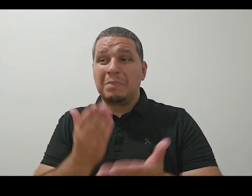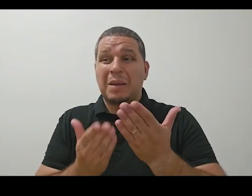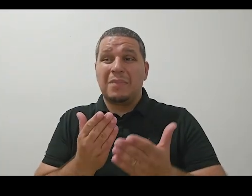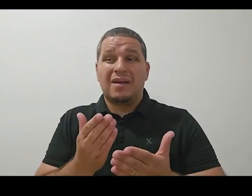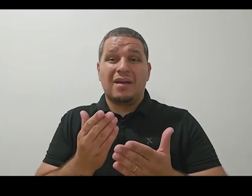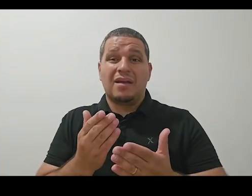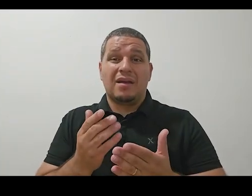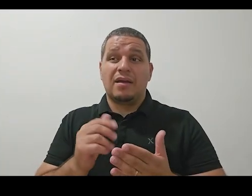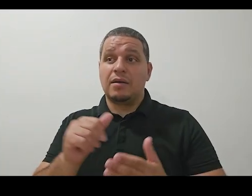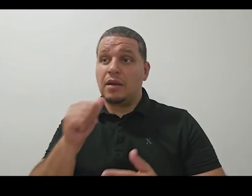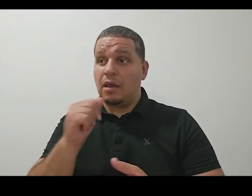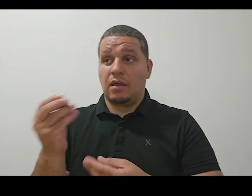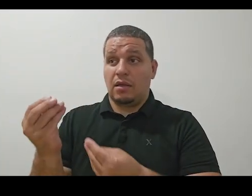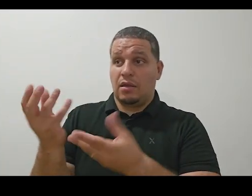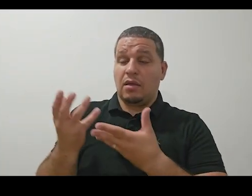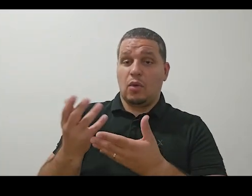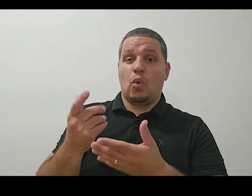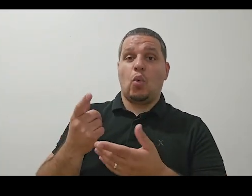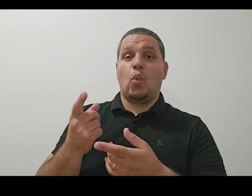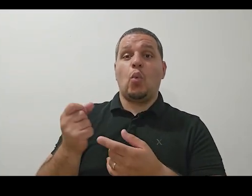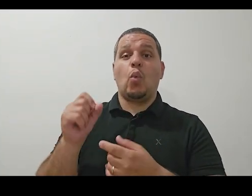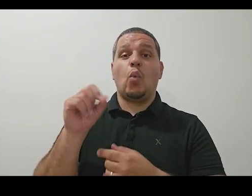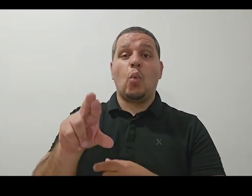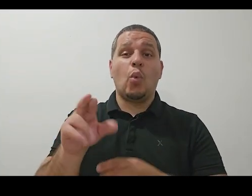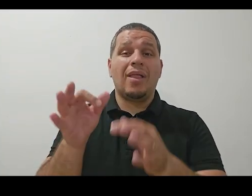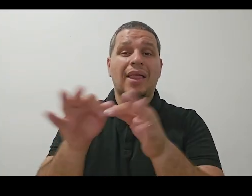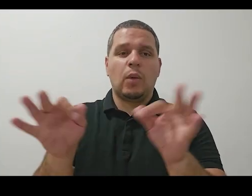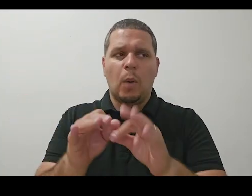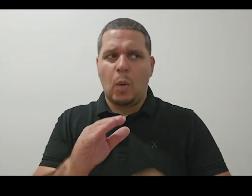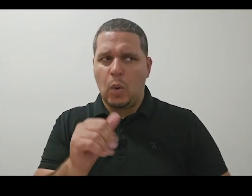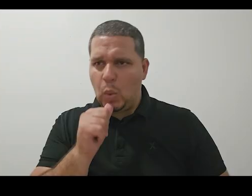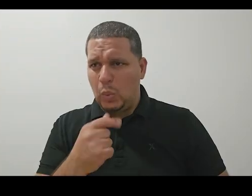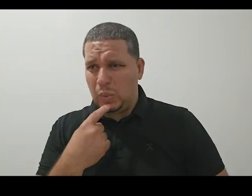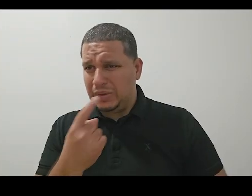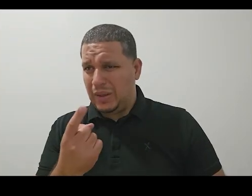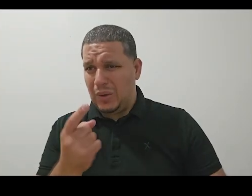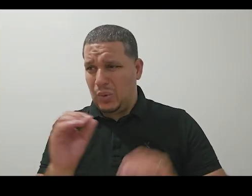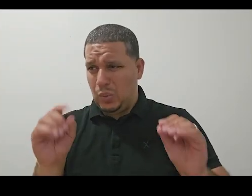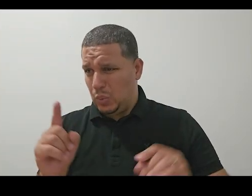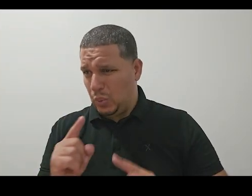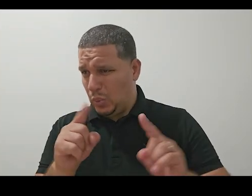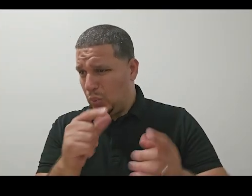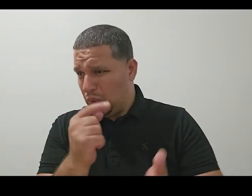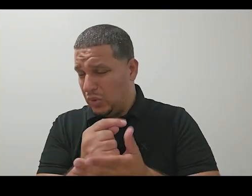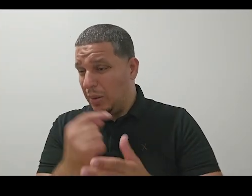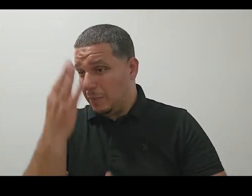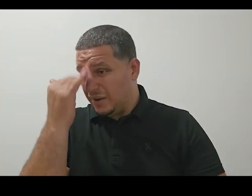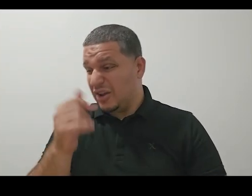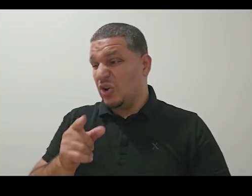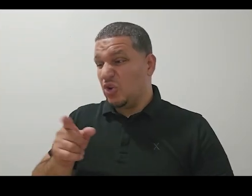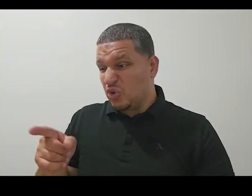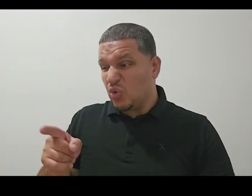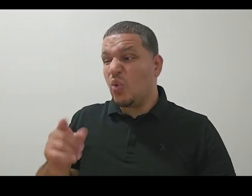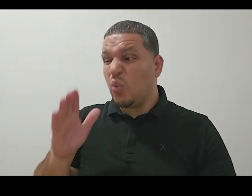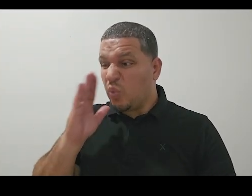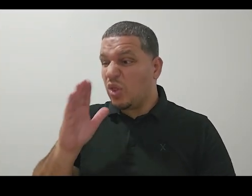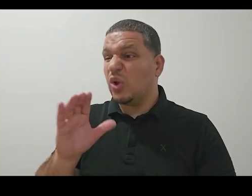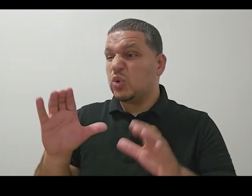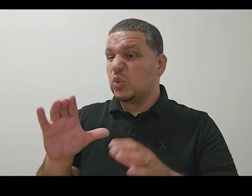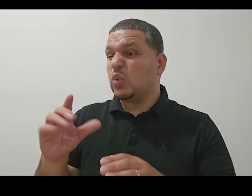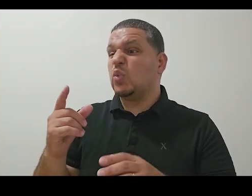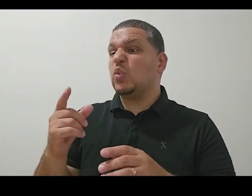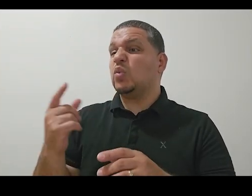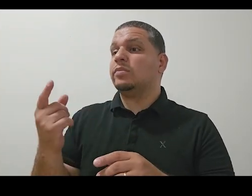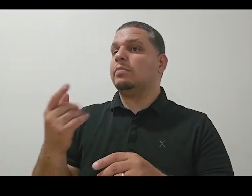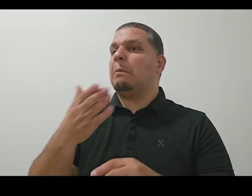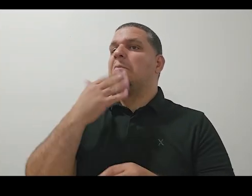They may not be said to me, or the language that's used. Oh no, don't tell anybody that you're going to a therapist because you're going to then do something